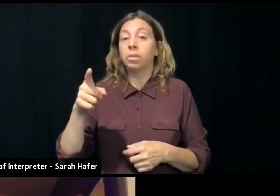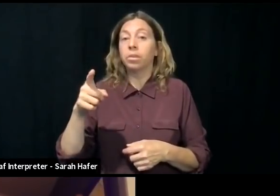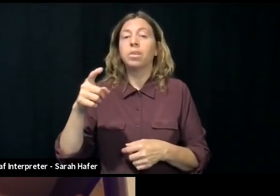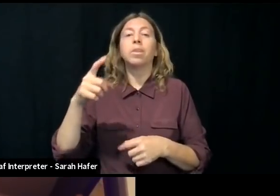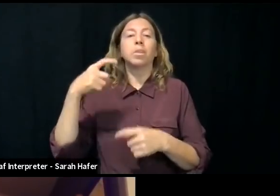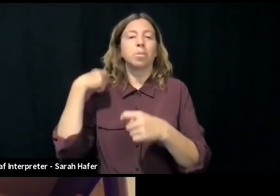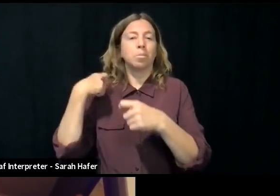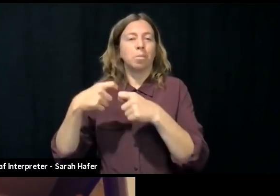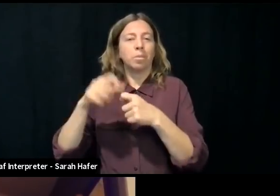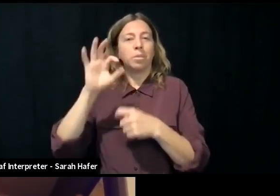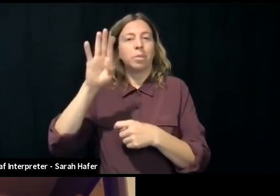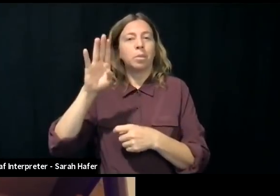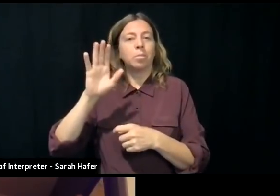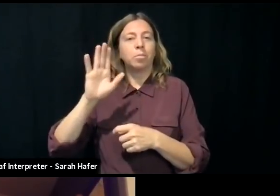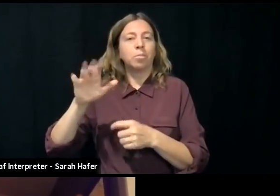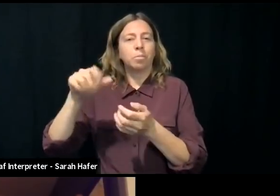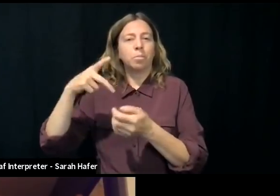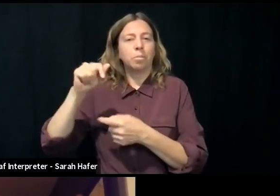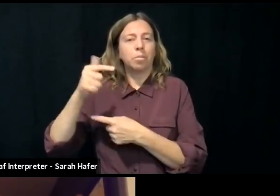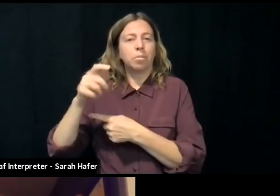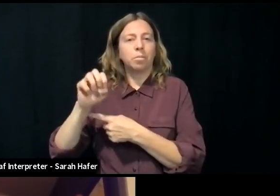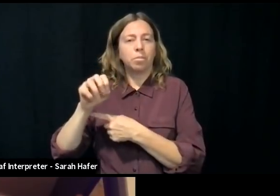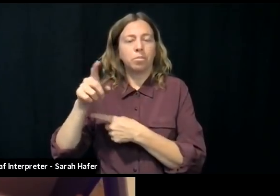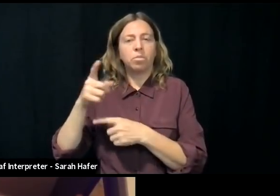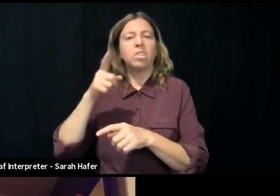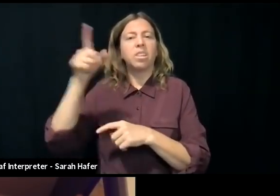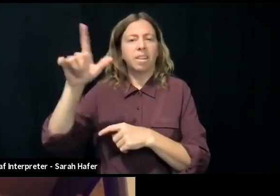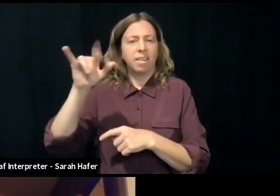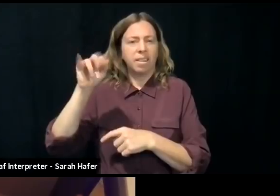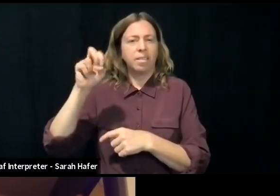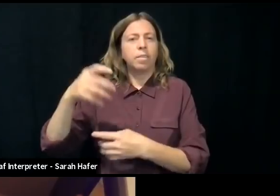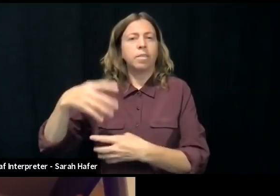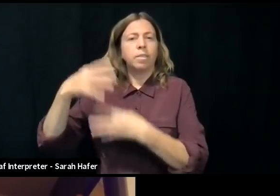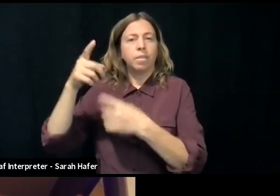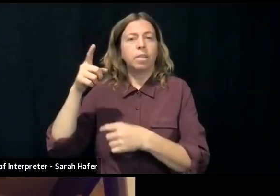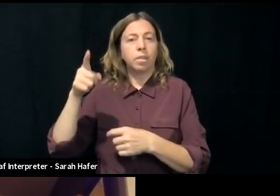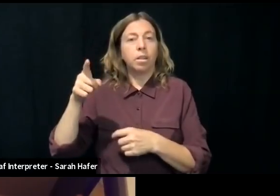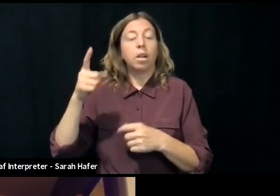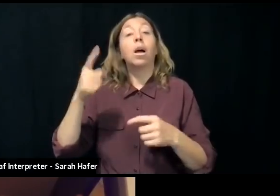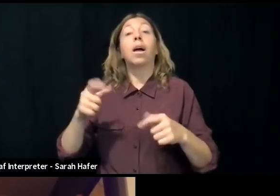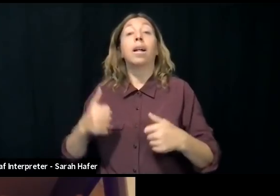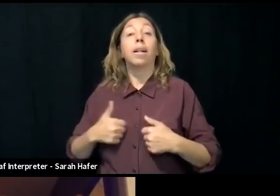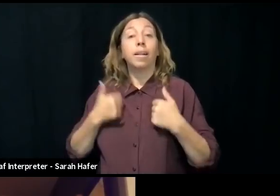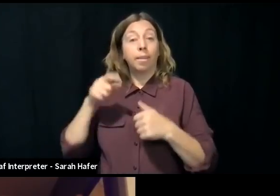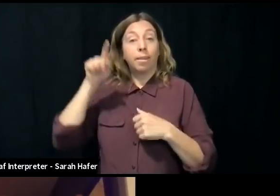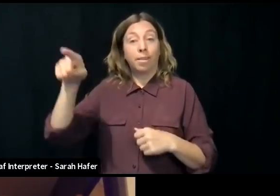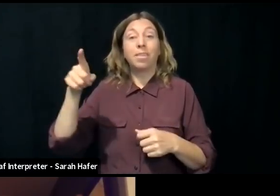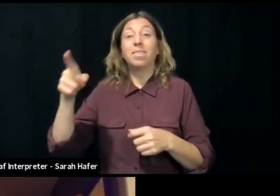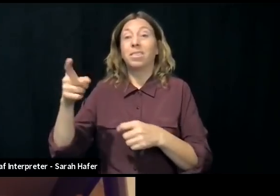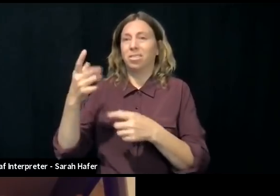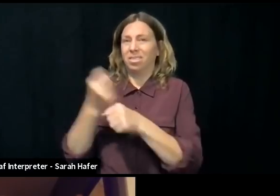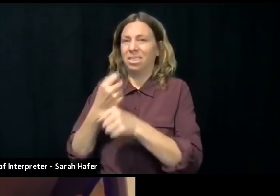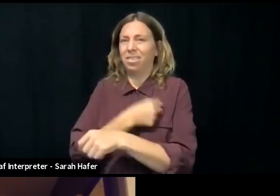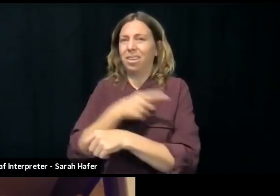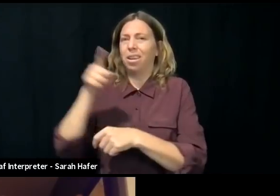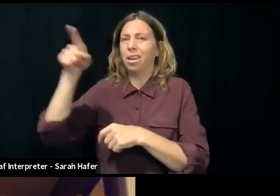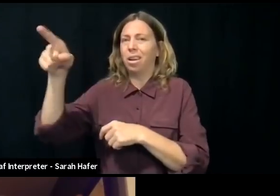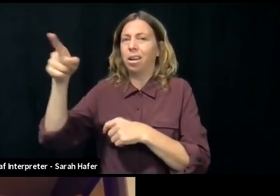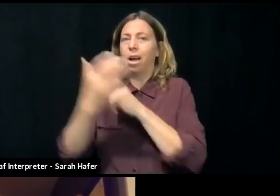another country with a different vaccine than the ones offered here in the US, can you later get vaccinated here? And how long do you have to wait to do it?